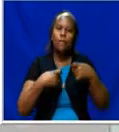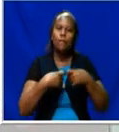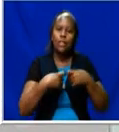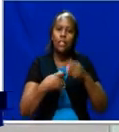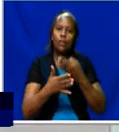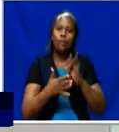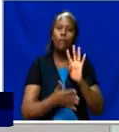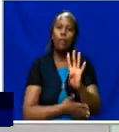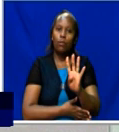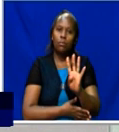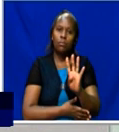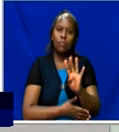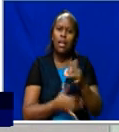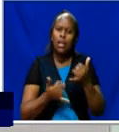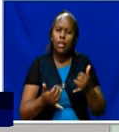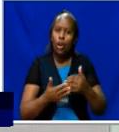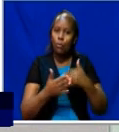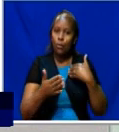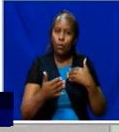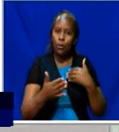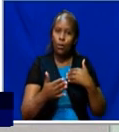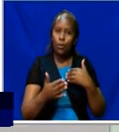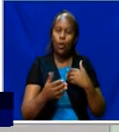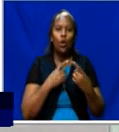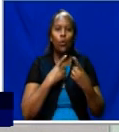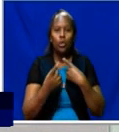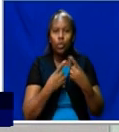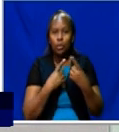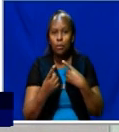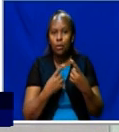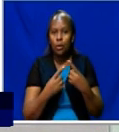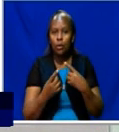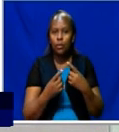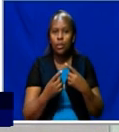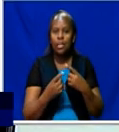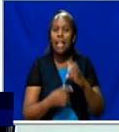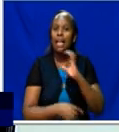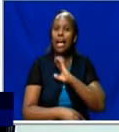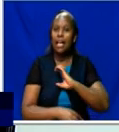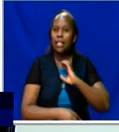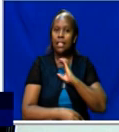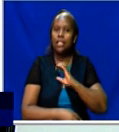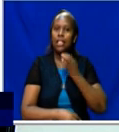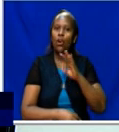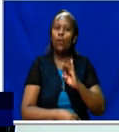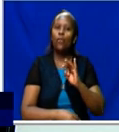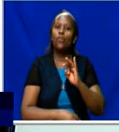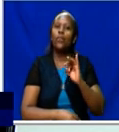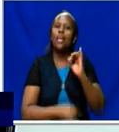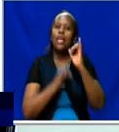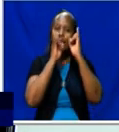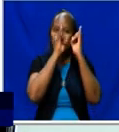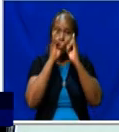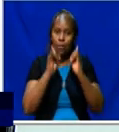for the Form 4s. Now previously we talked about the characteristics of images